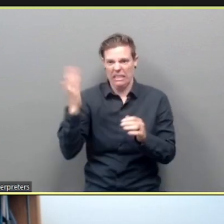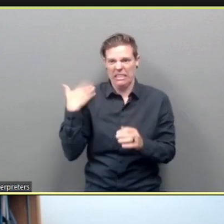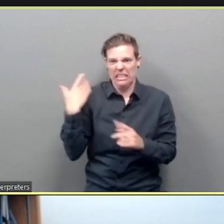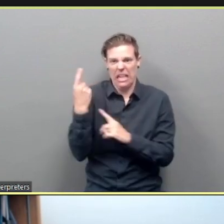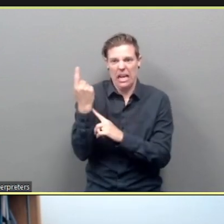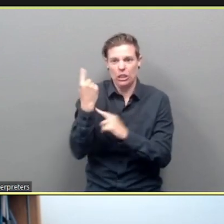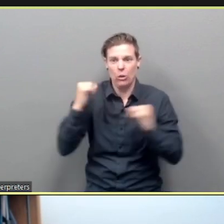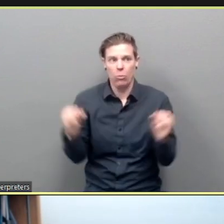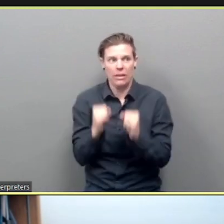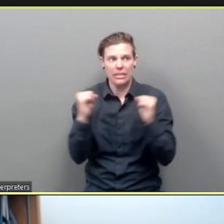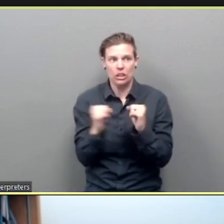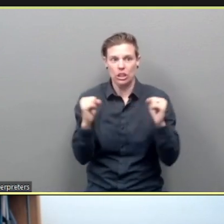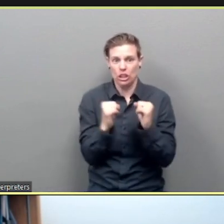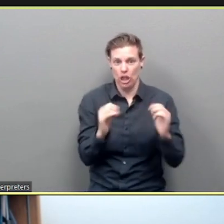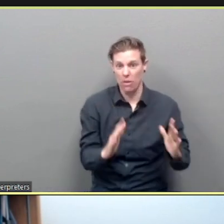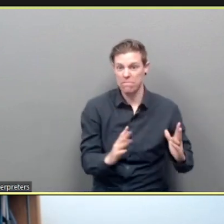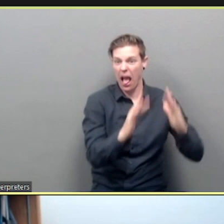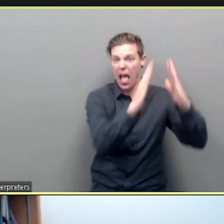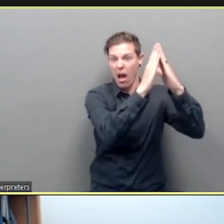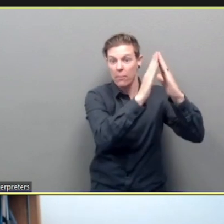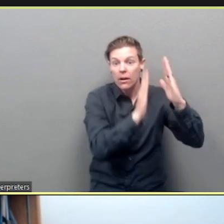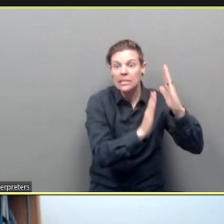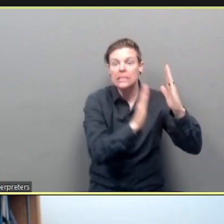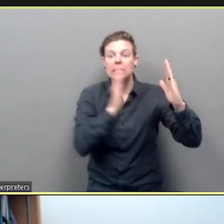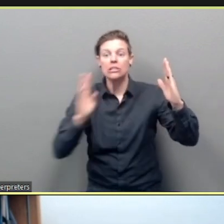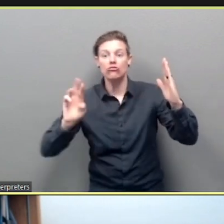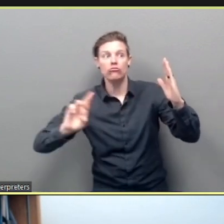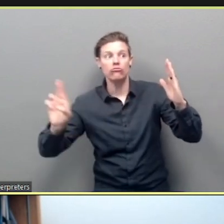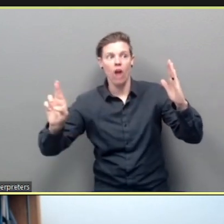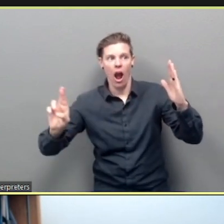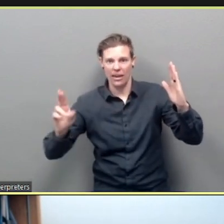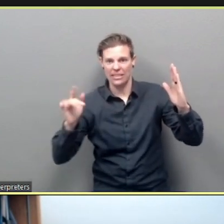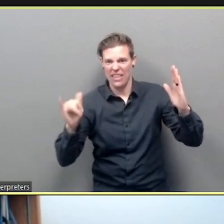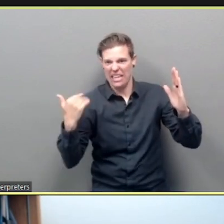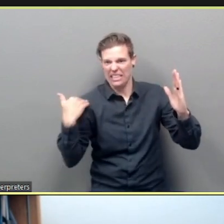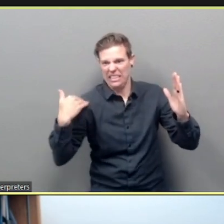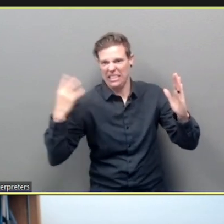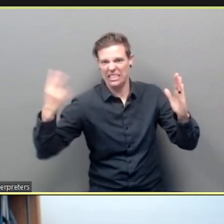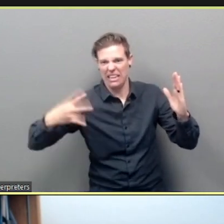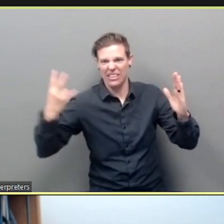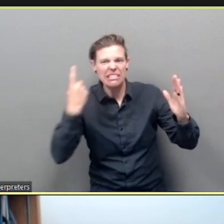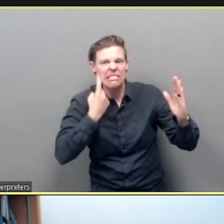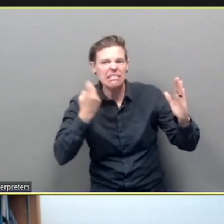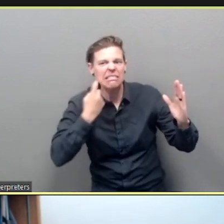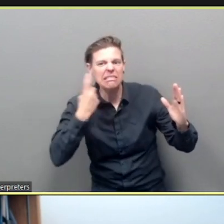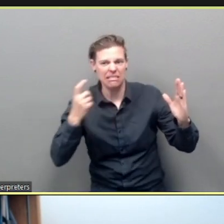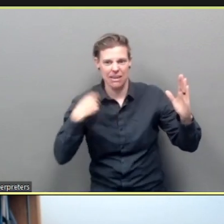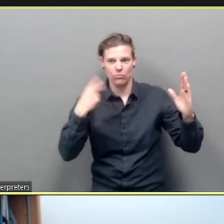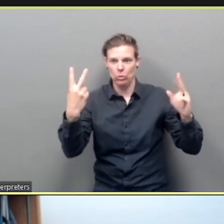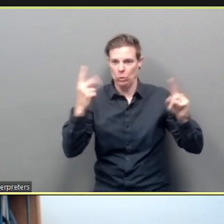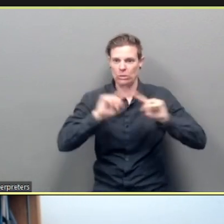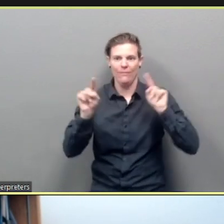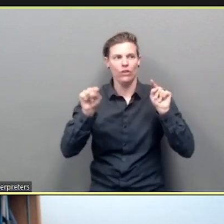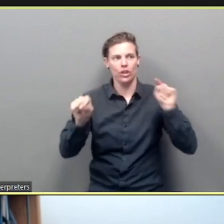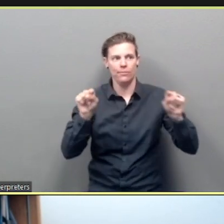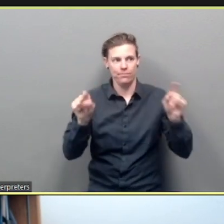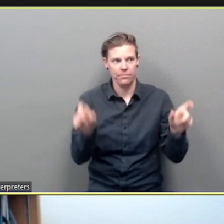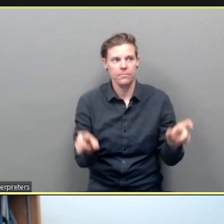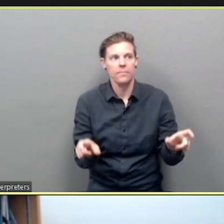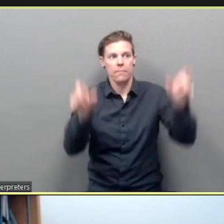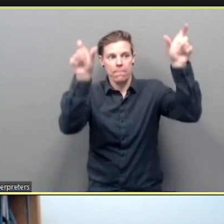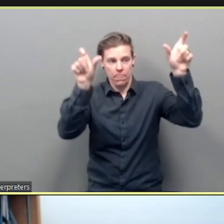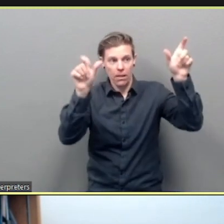of the slide shows our current 7-day moving average. You see where we took off once the Delta variant